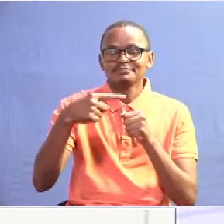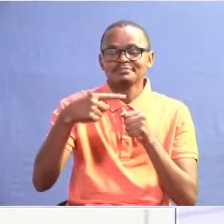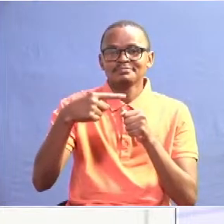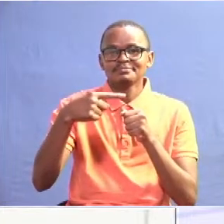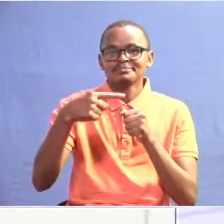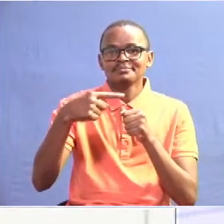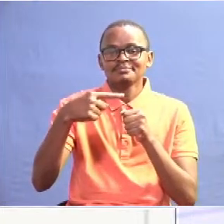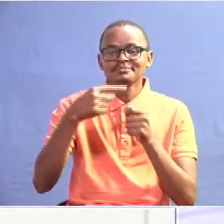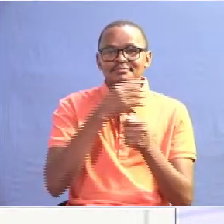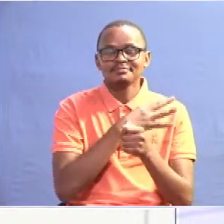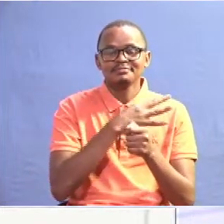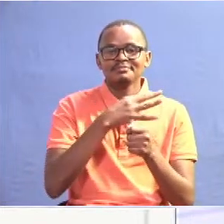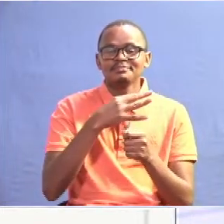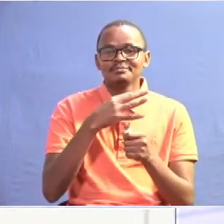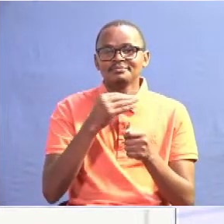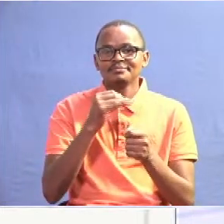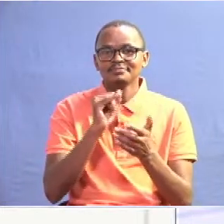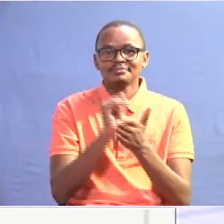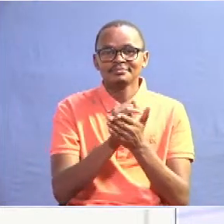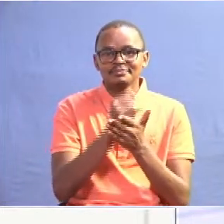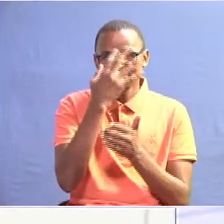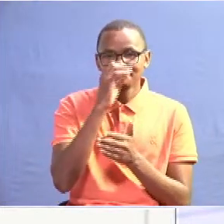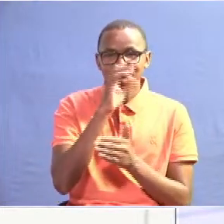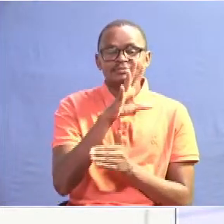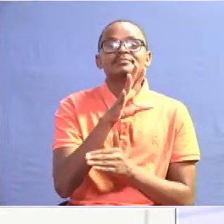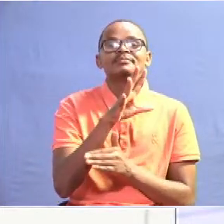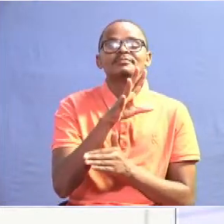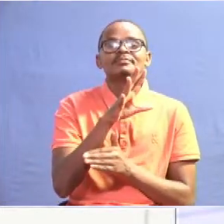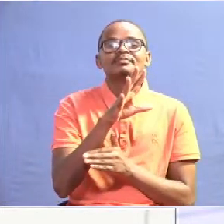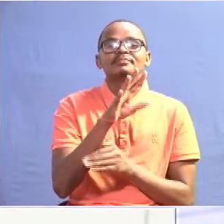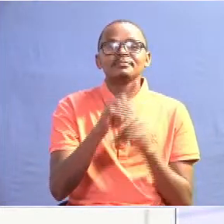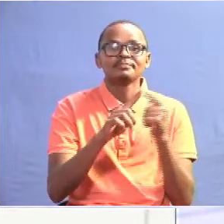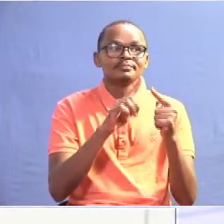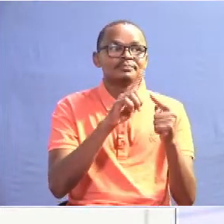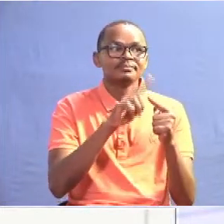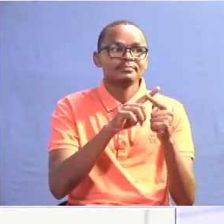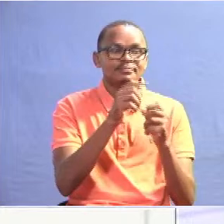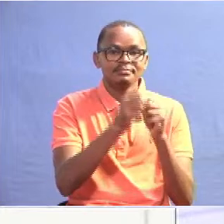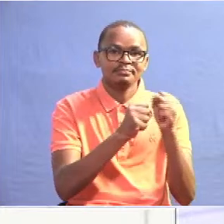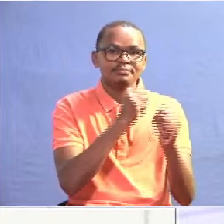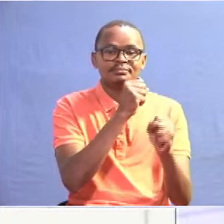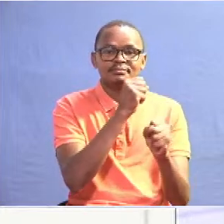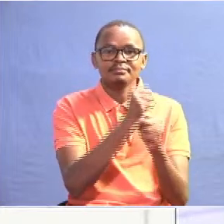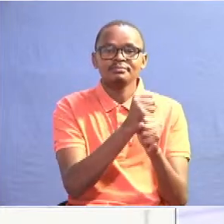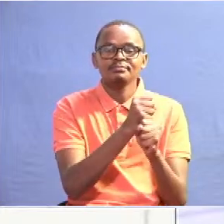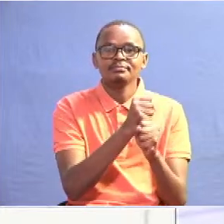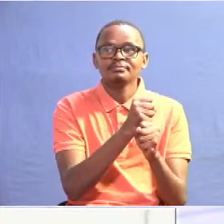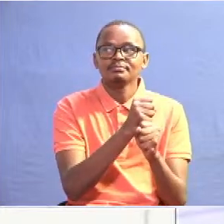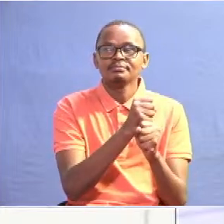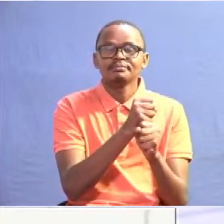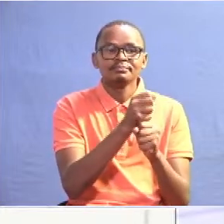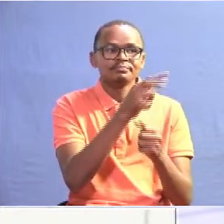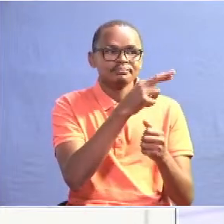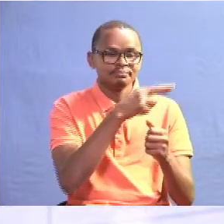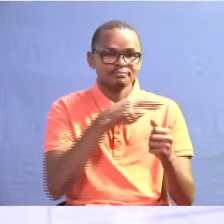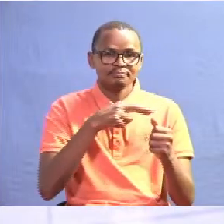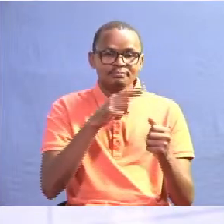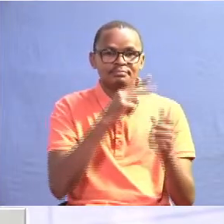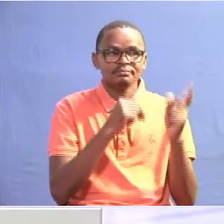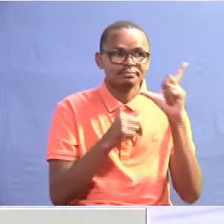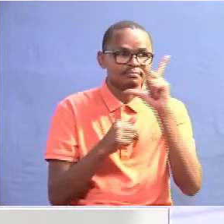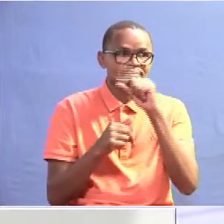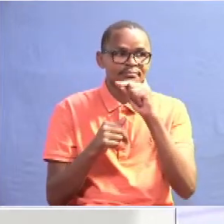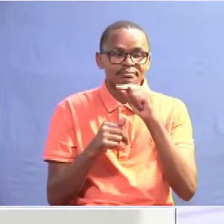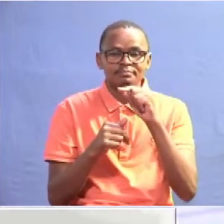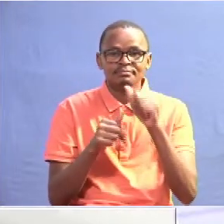over. And that's the beauty of when the year really rotates and wind up